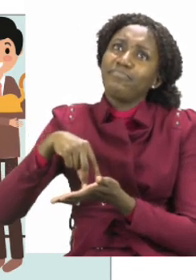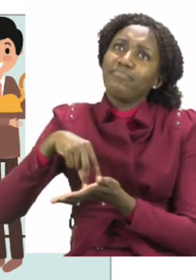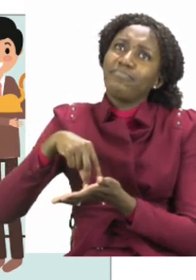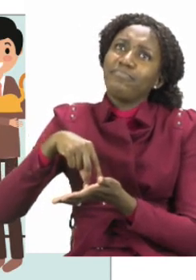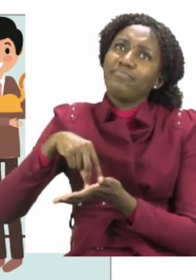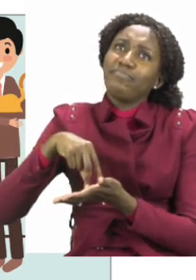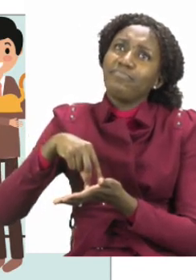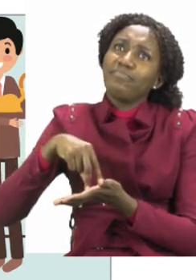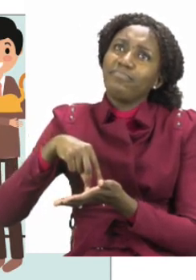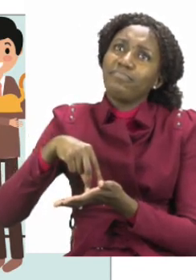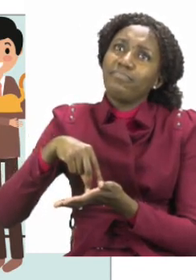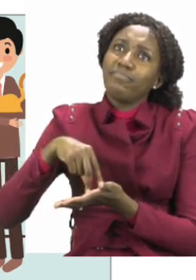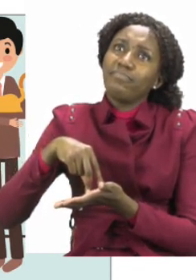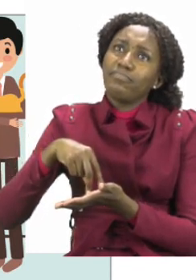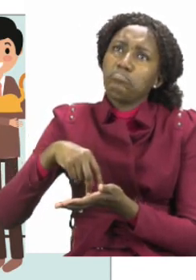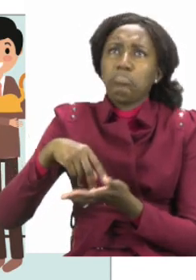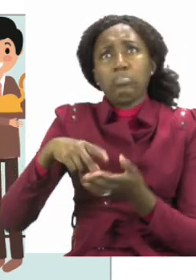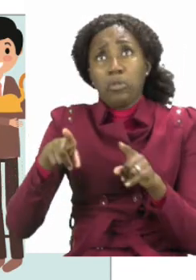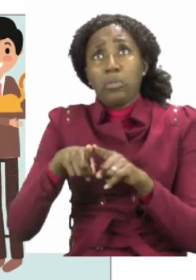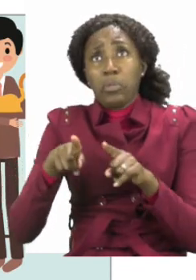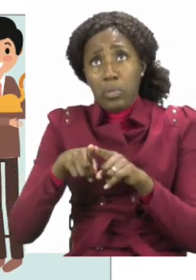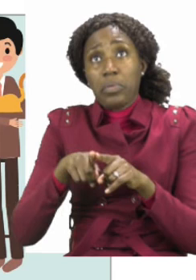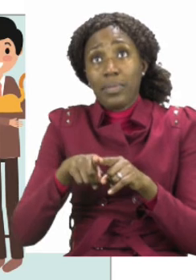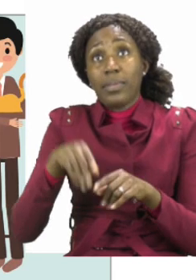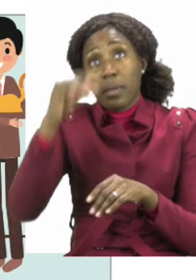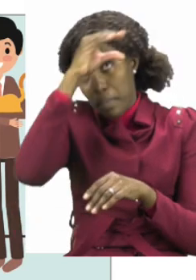looks like a nurse uniform.